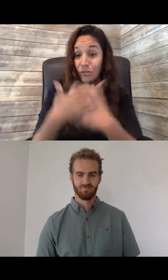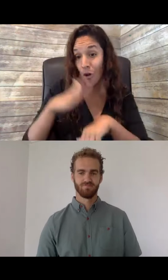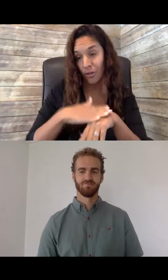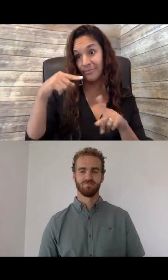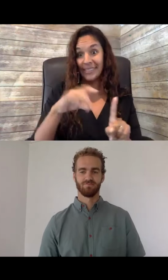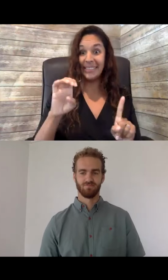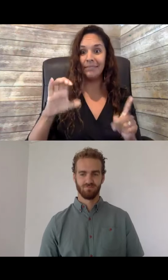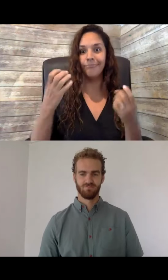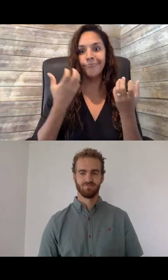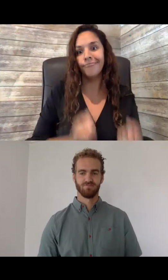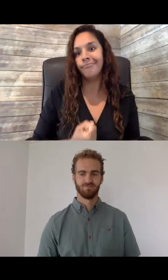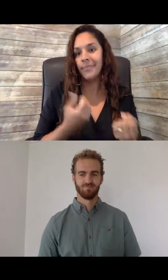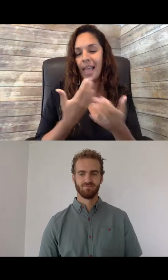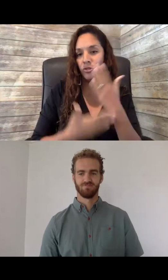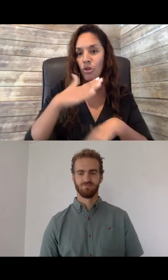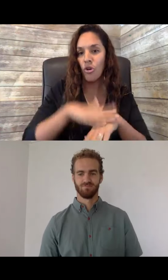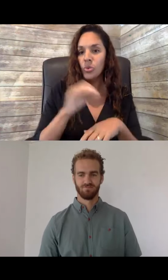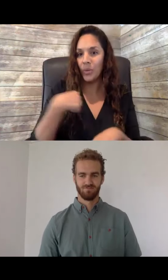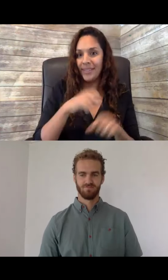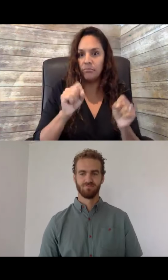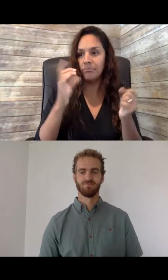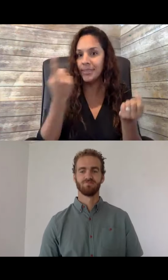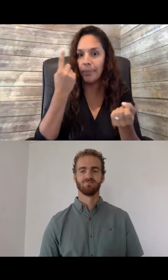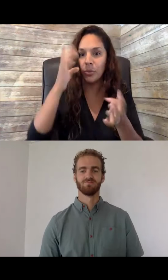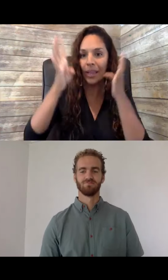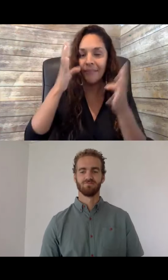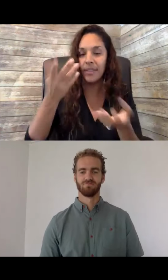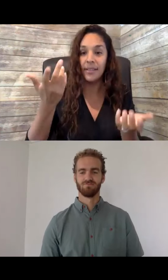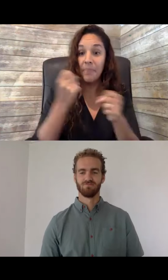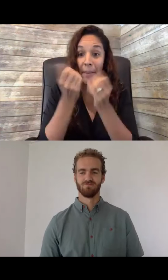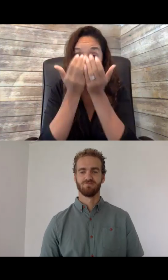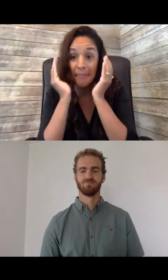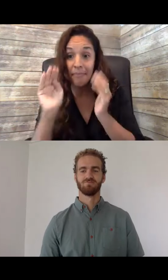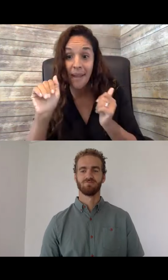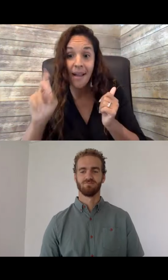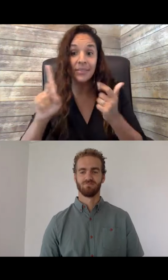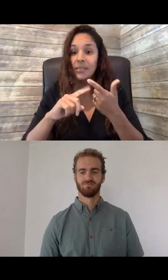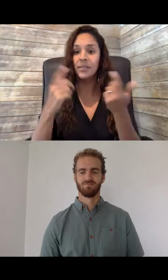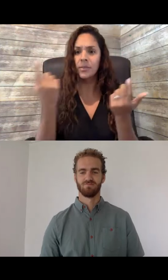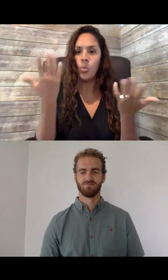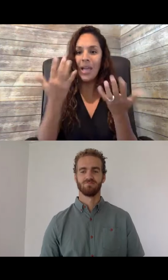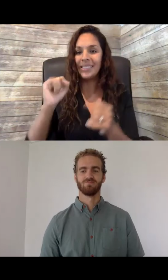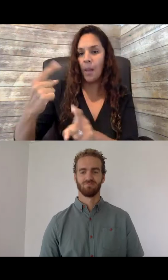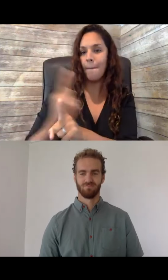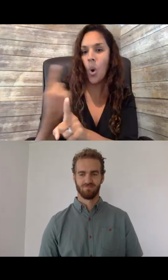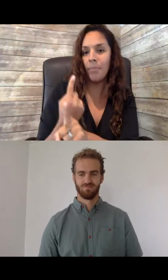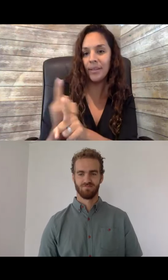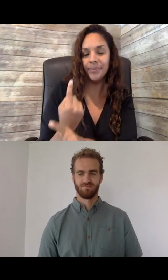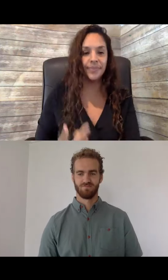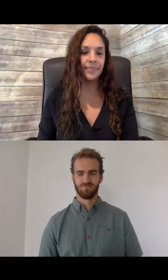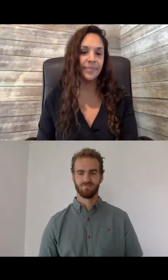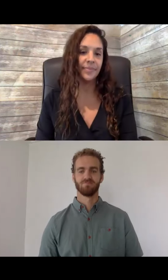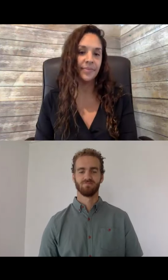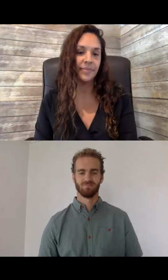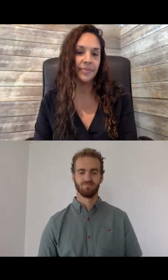it fun. Hands-on activities is very dominant in ECE. We want to make sure it's creative. It's creative for our kids.